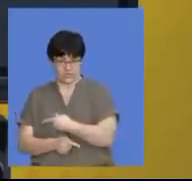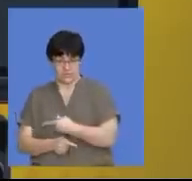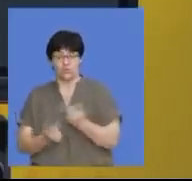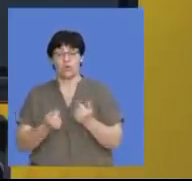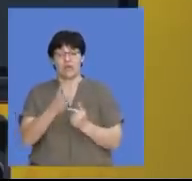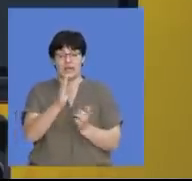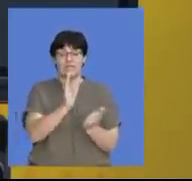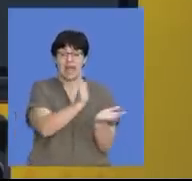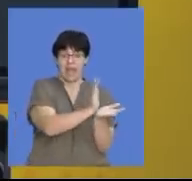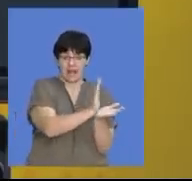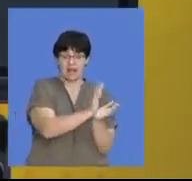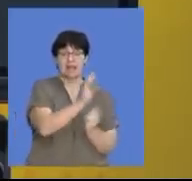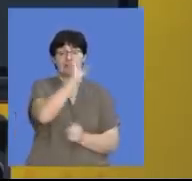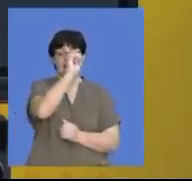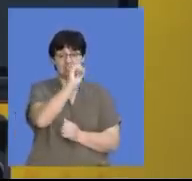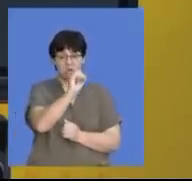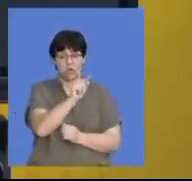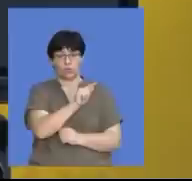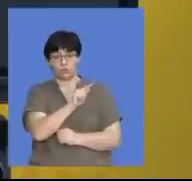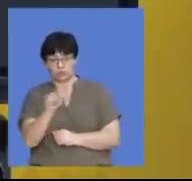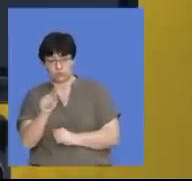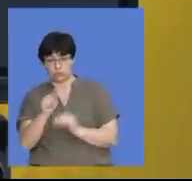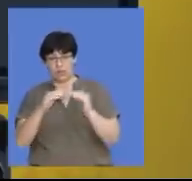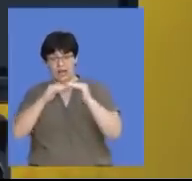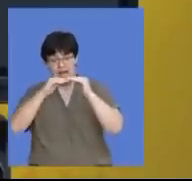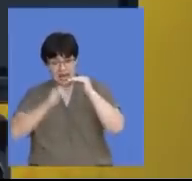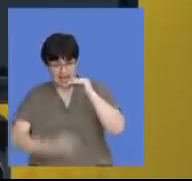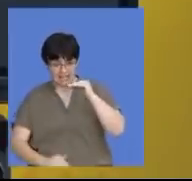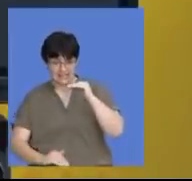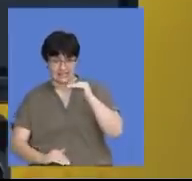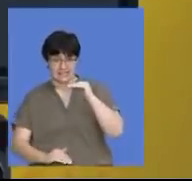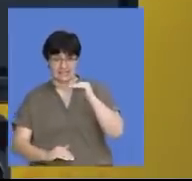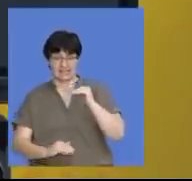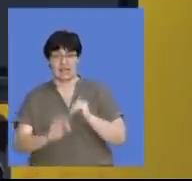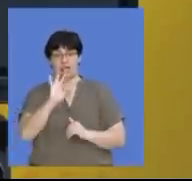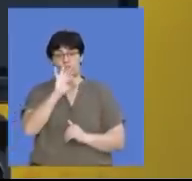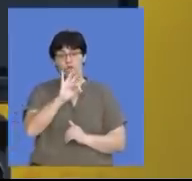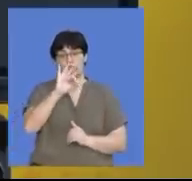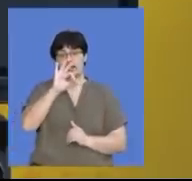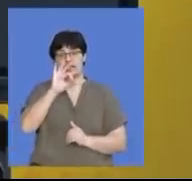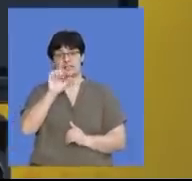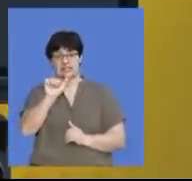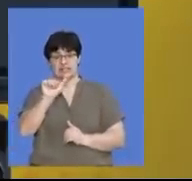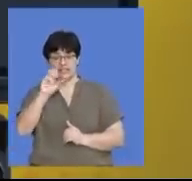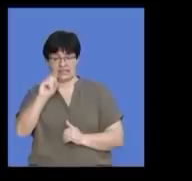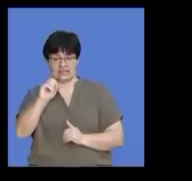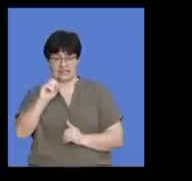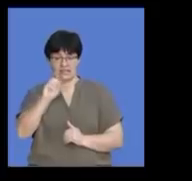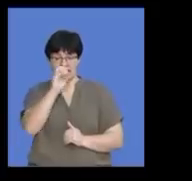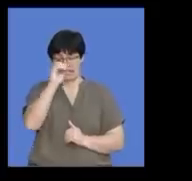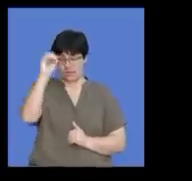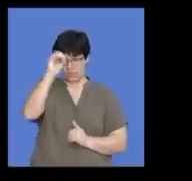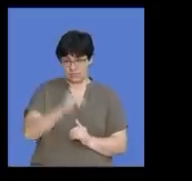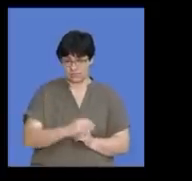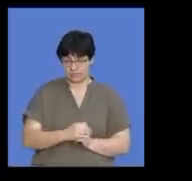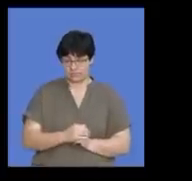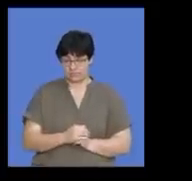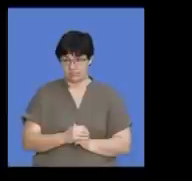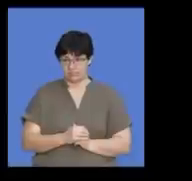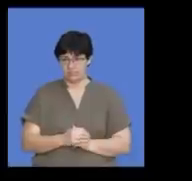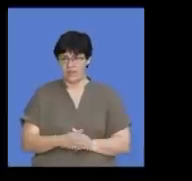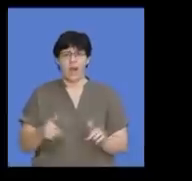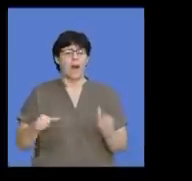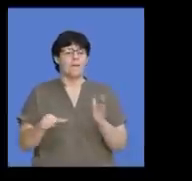angles between 0 degrees and less than 360 degrees. So, the following